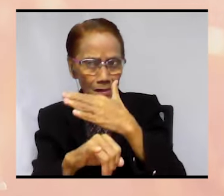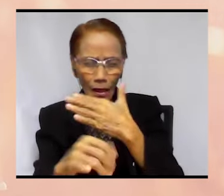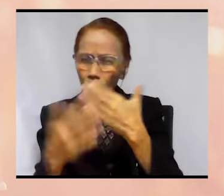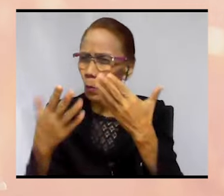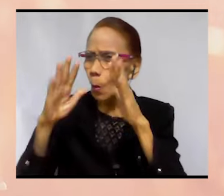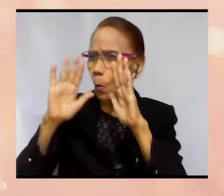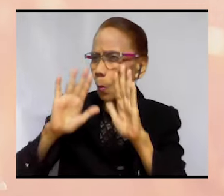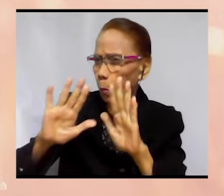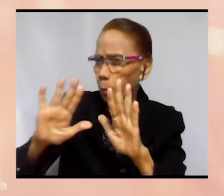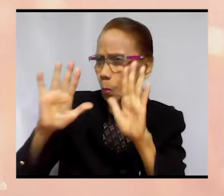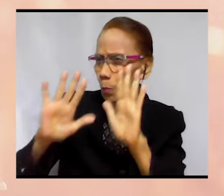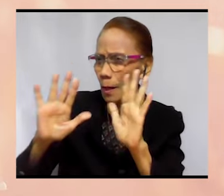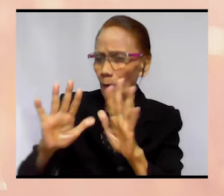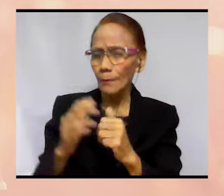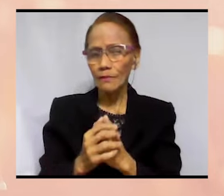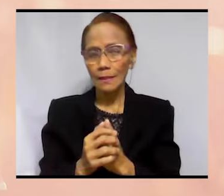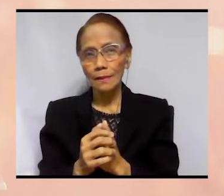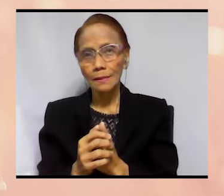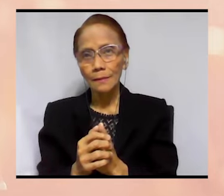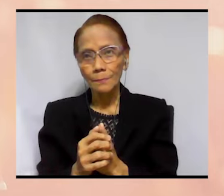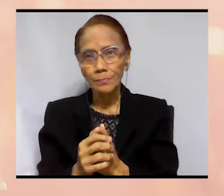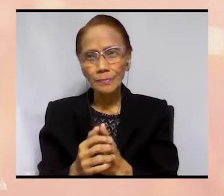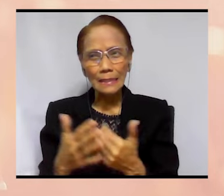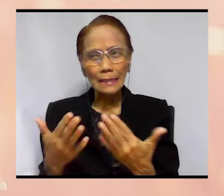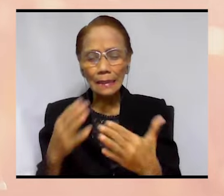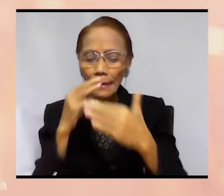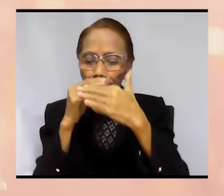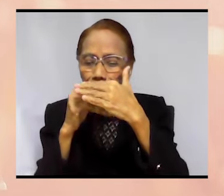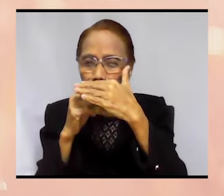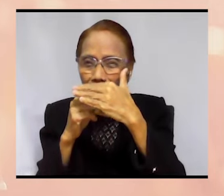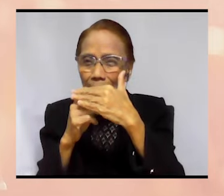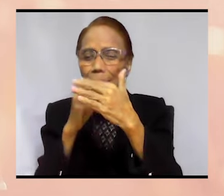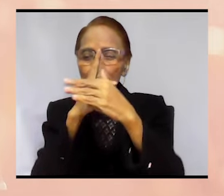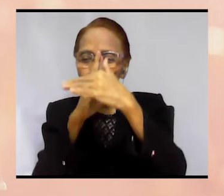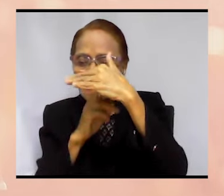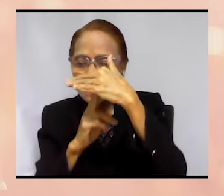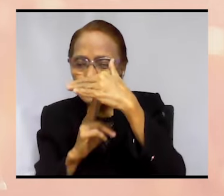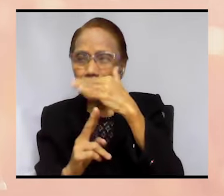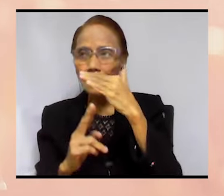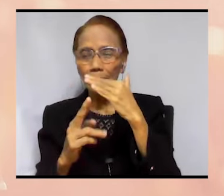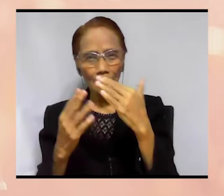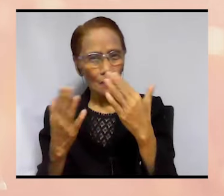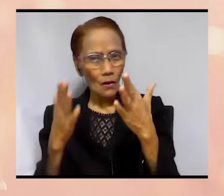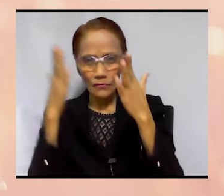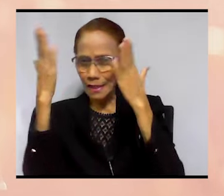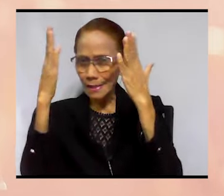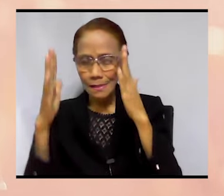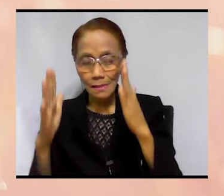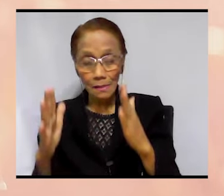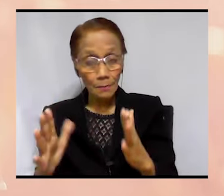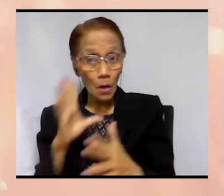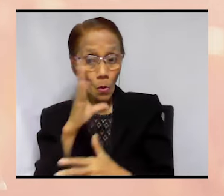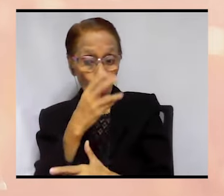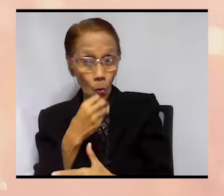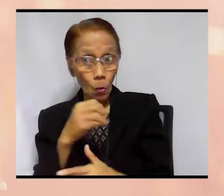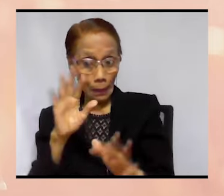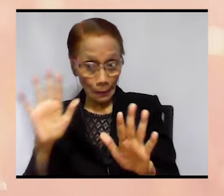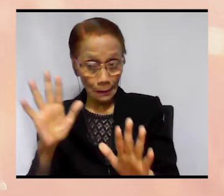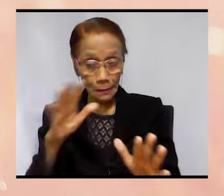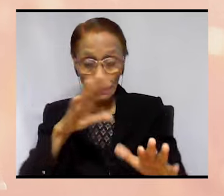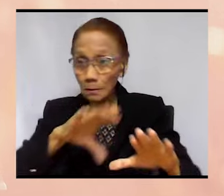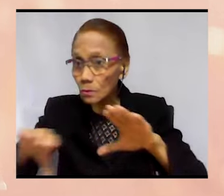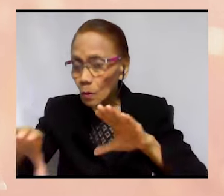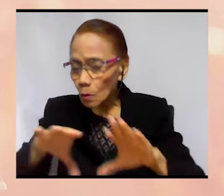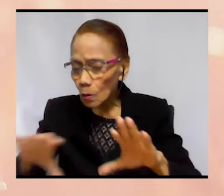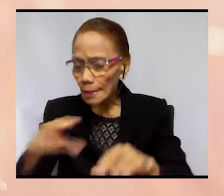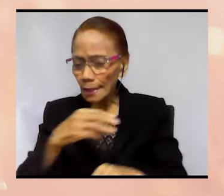we marvel at the meekness, the humility of the servant who, in the performance of